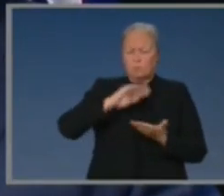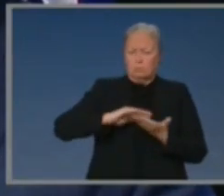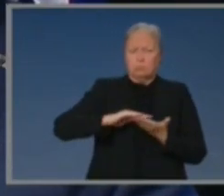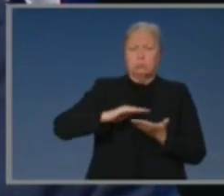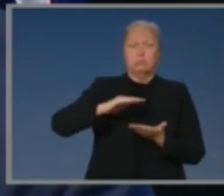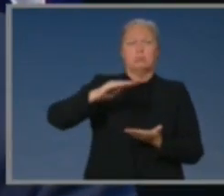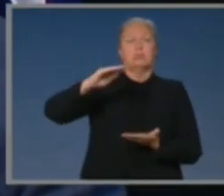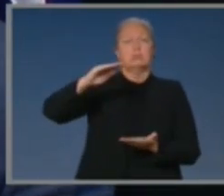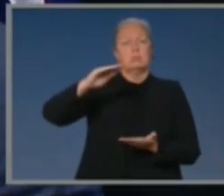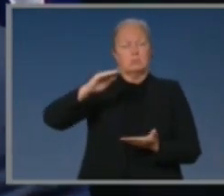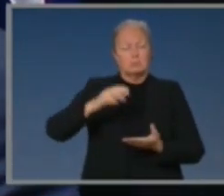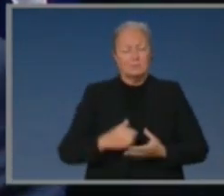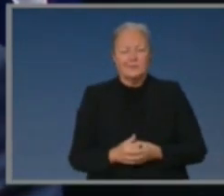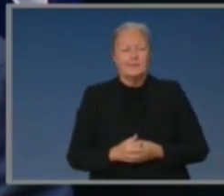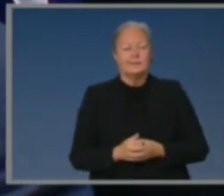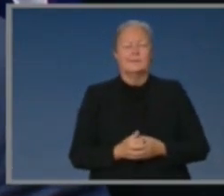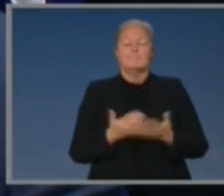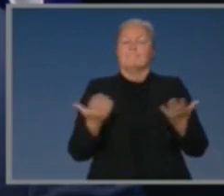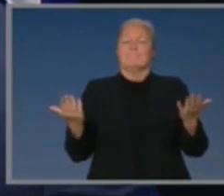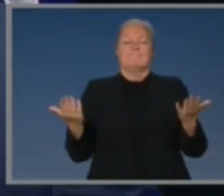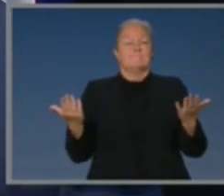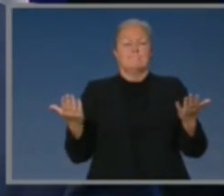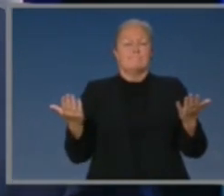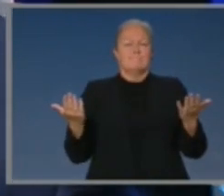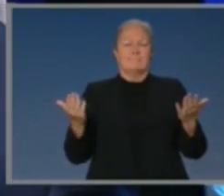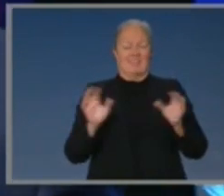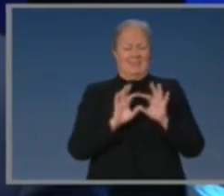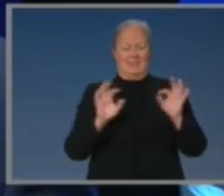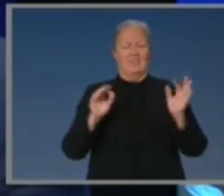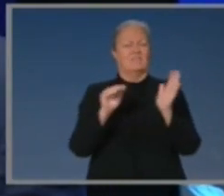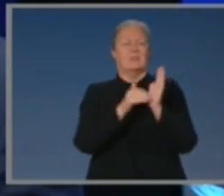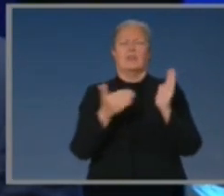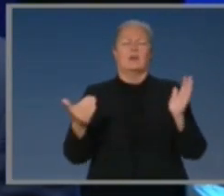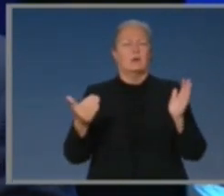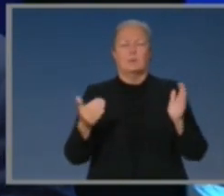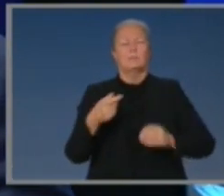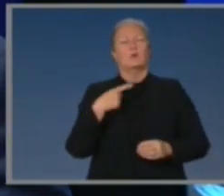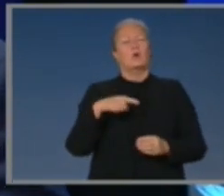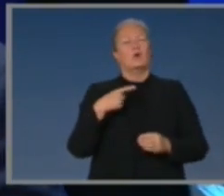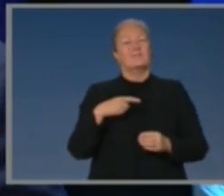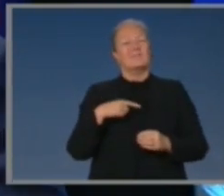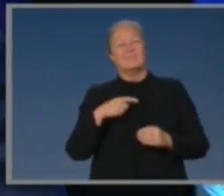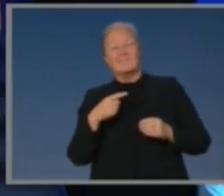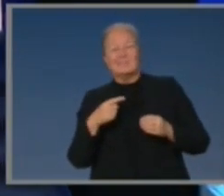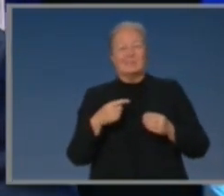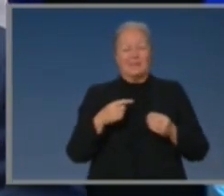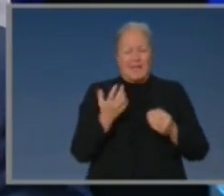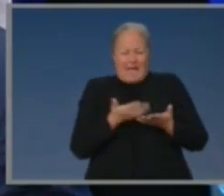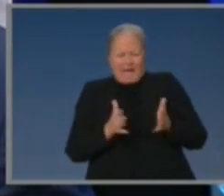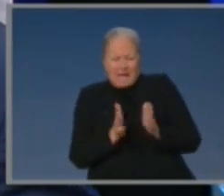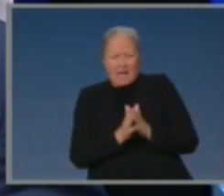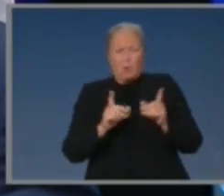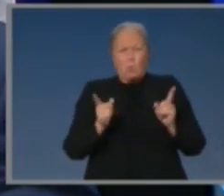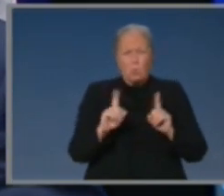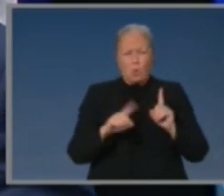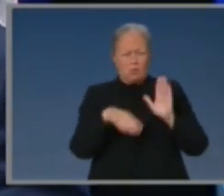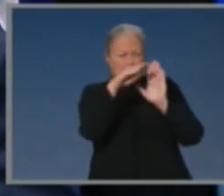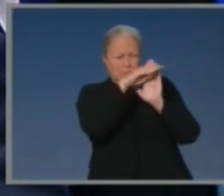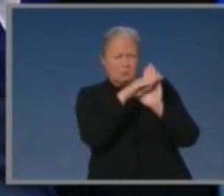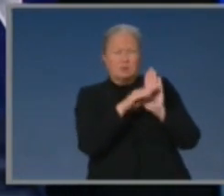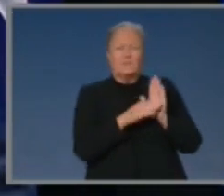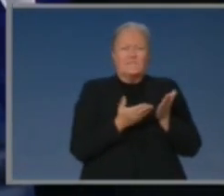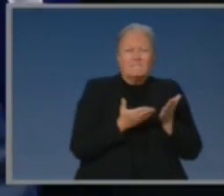Nothing at this point, because it all is a function of what restrictions and how quickly. And so they're the parameters that would